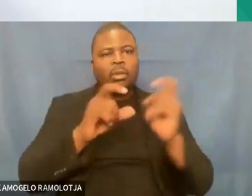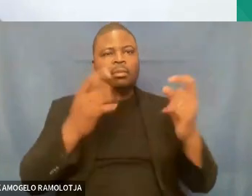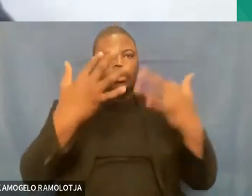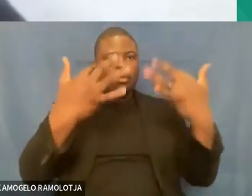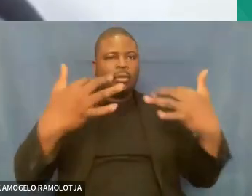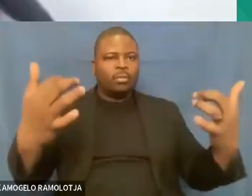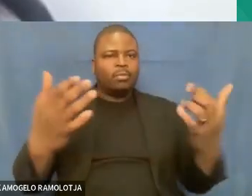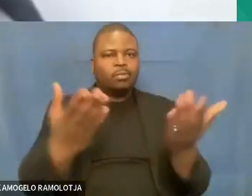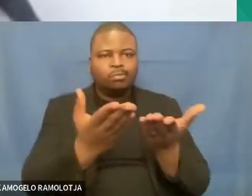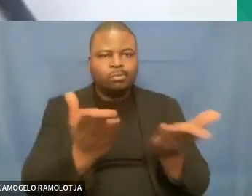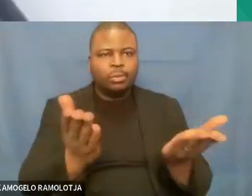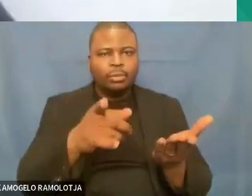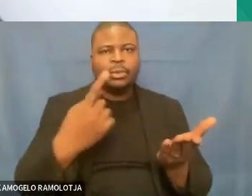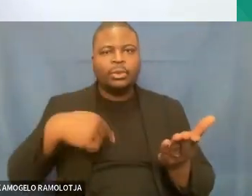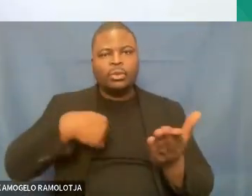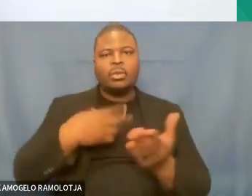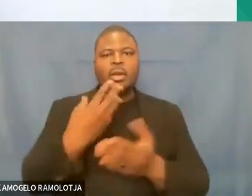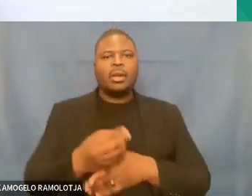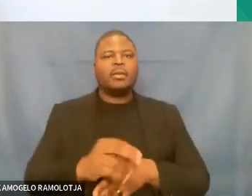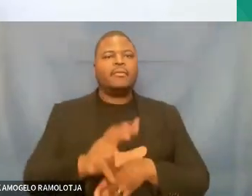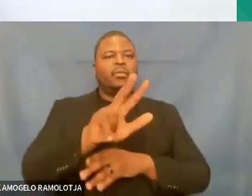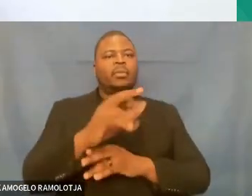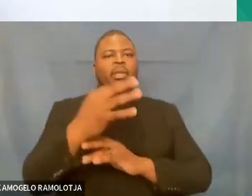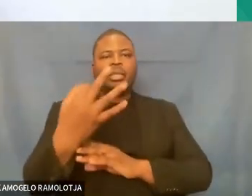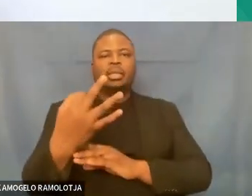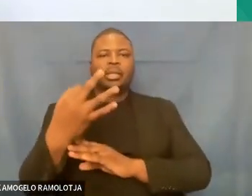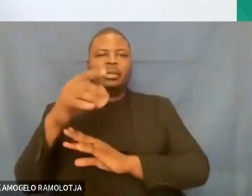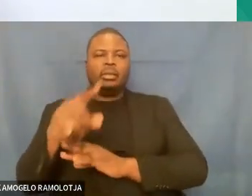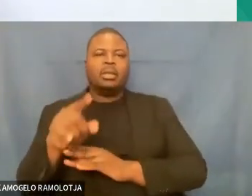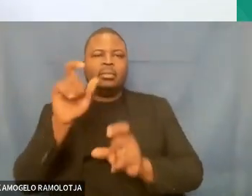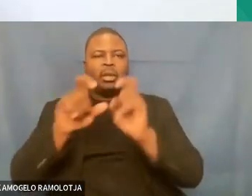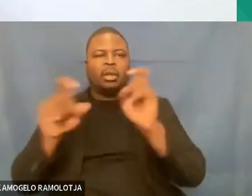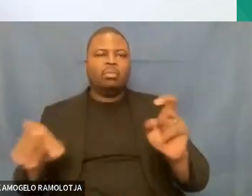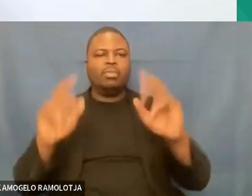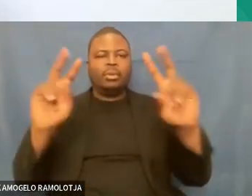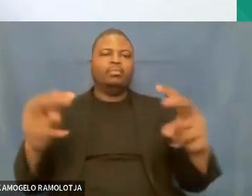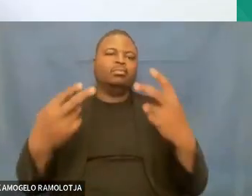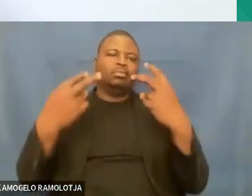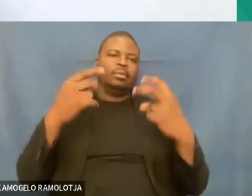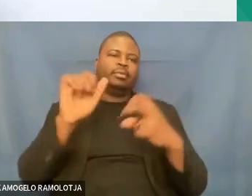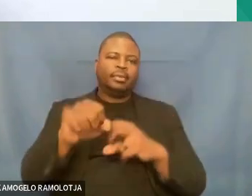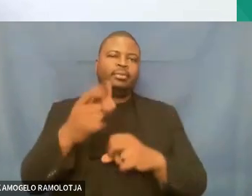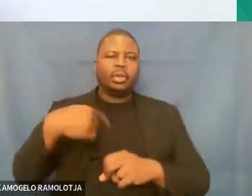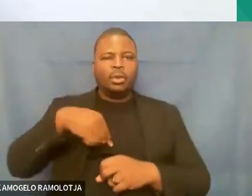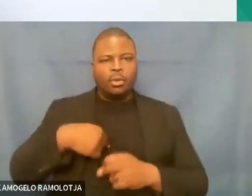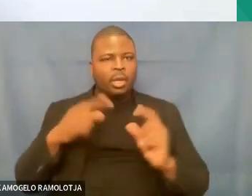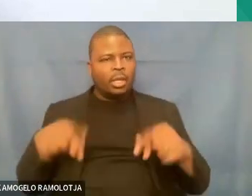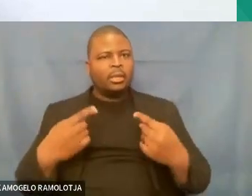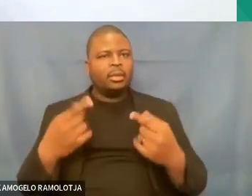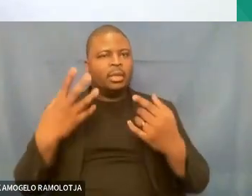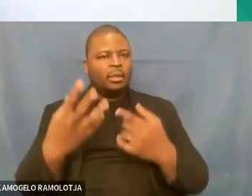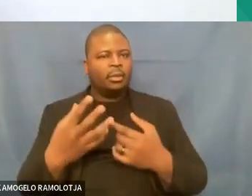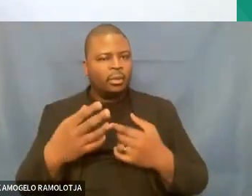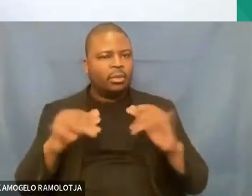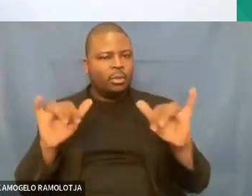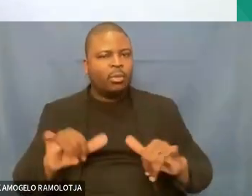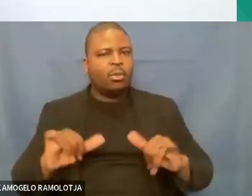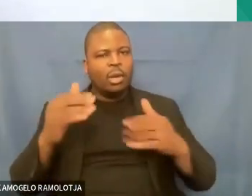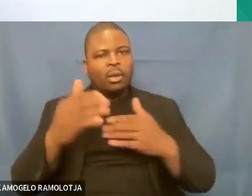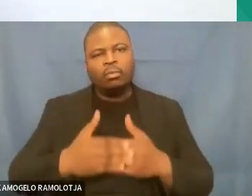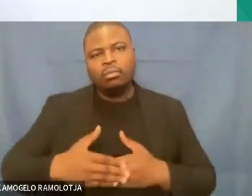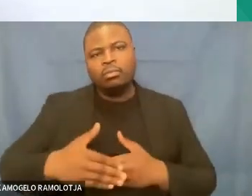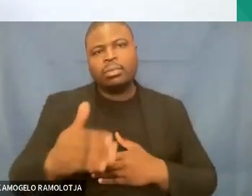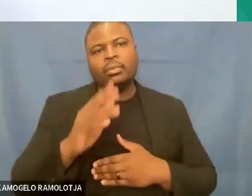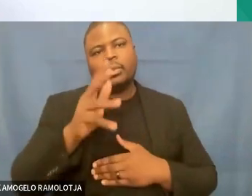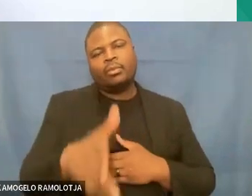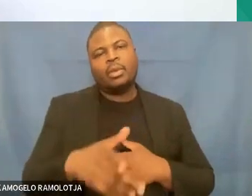We actually had 83 attendees for our first webinar, and we look forward to hosting you in future webinars. The